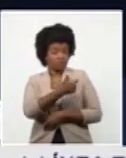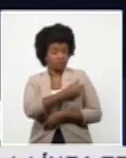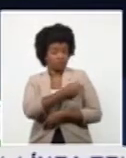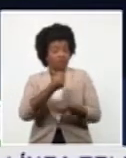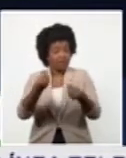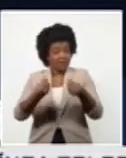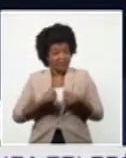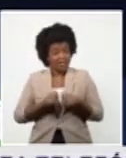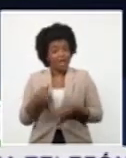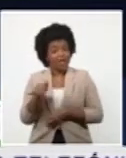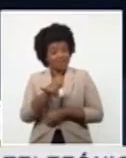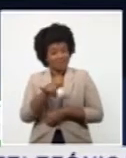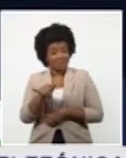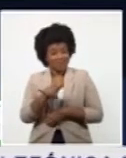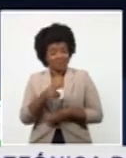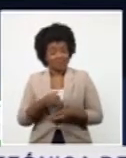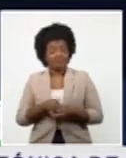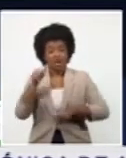being discharged.